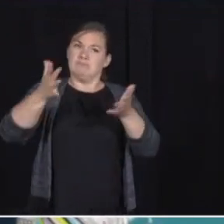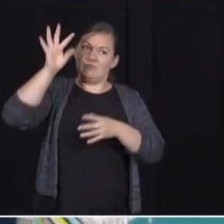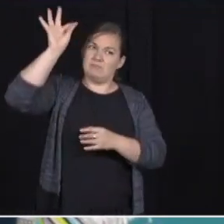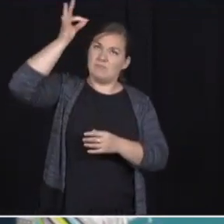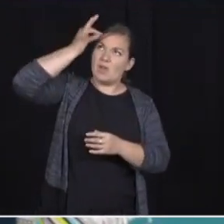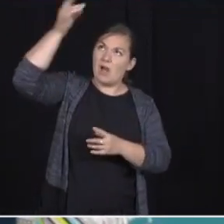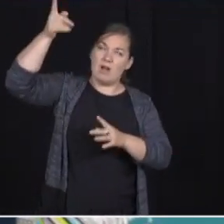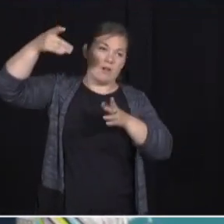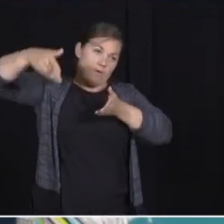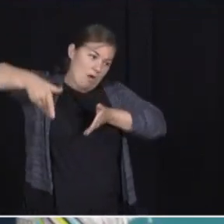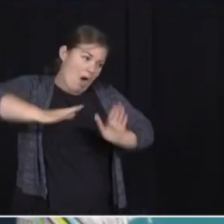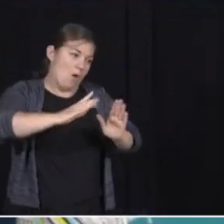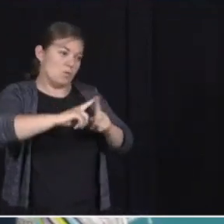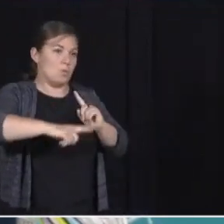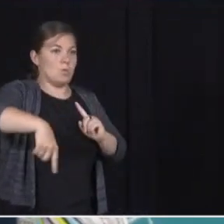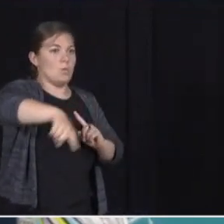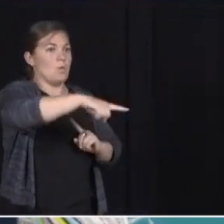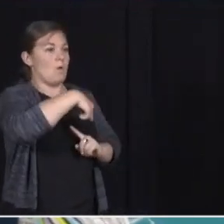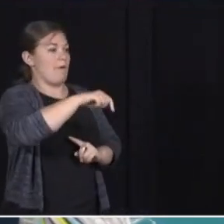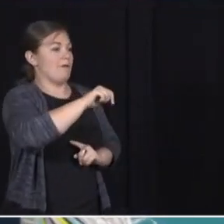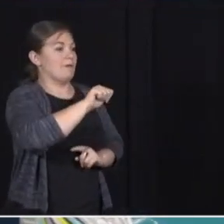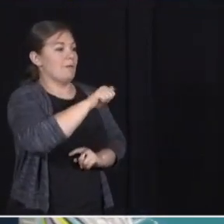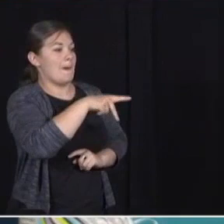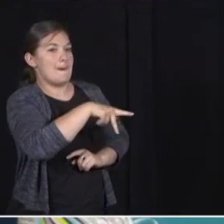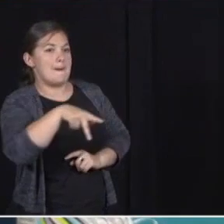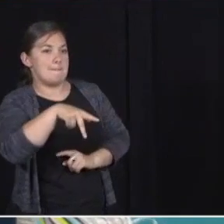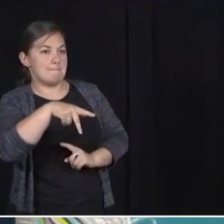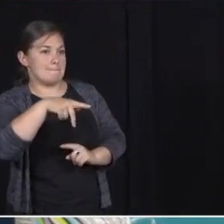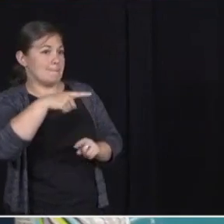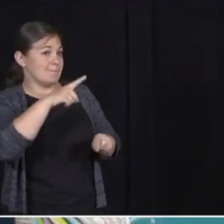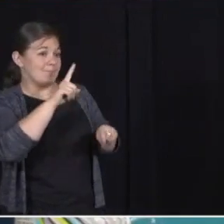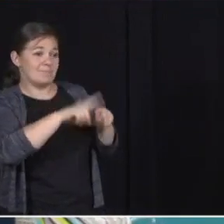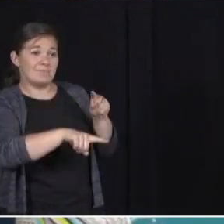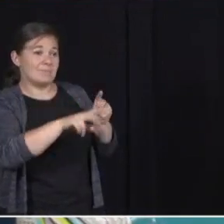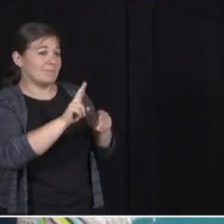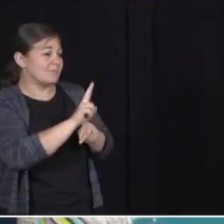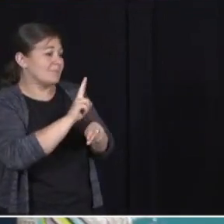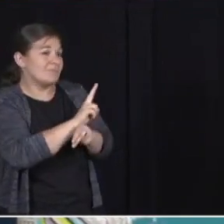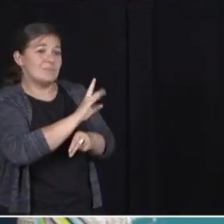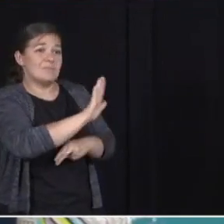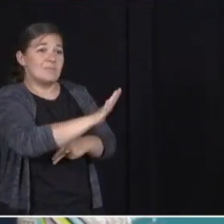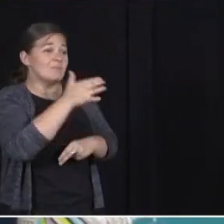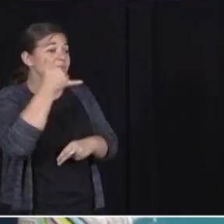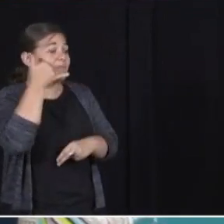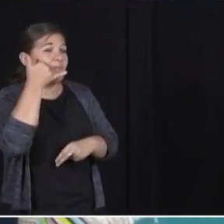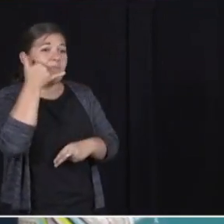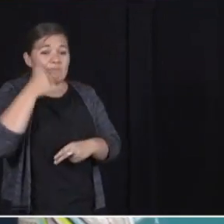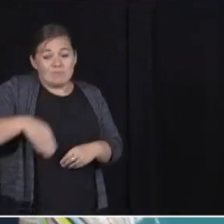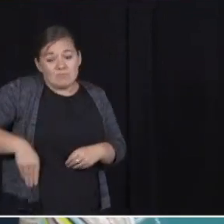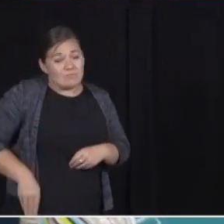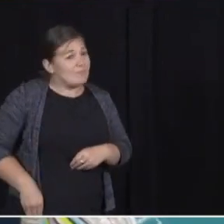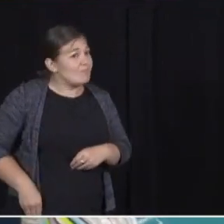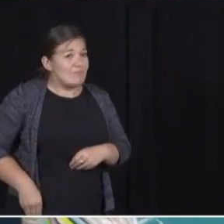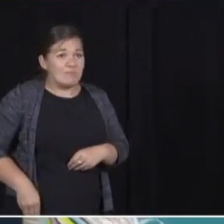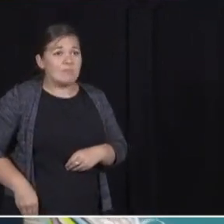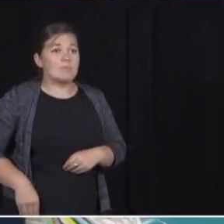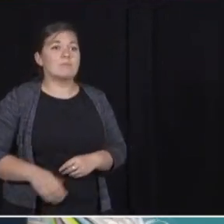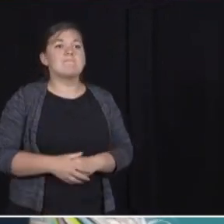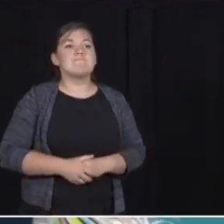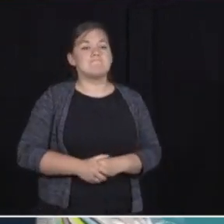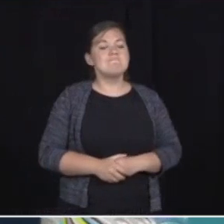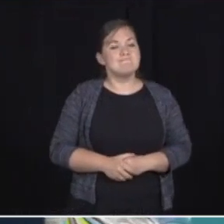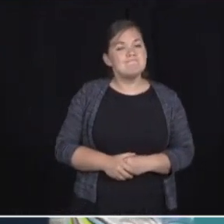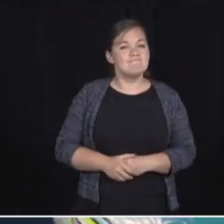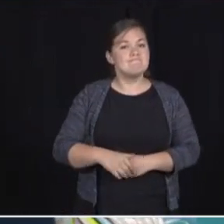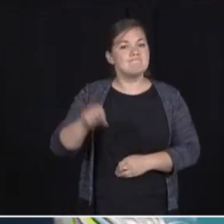another app to work with this one for those who actually can't bring their phones with them to work? Yeah, you mentioned that on the construction sites. I had a